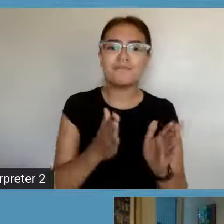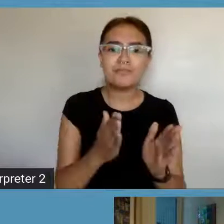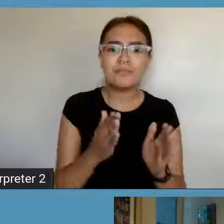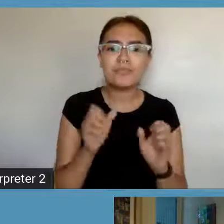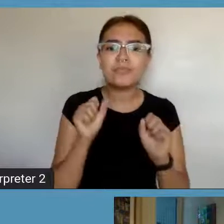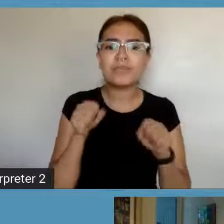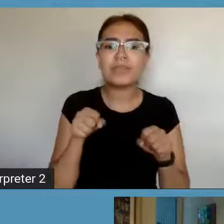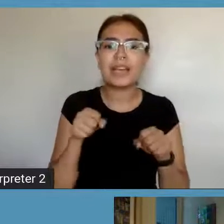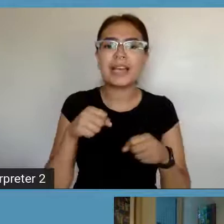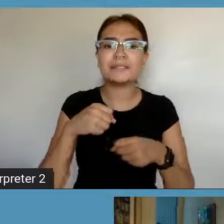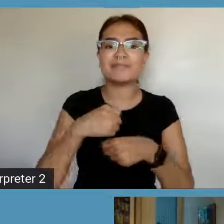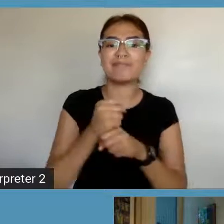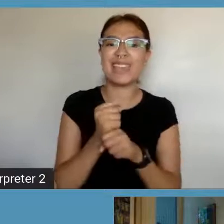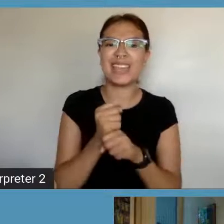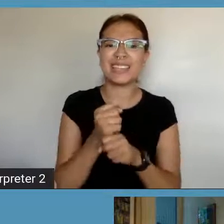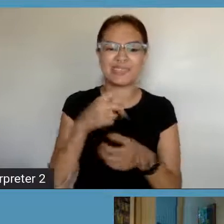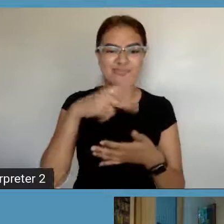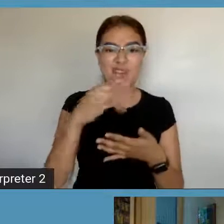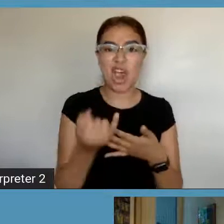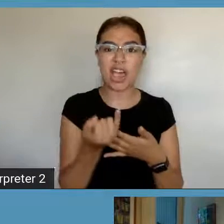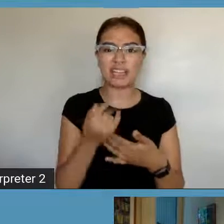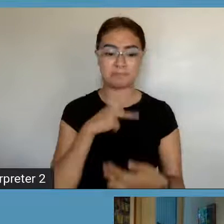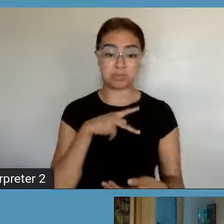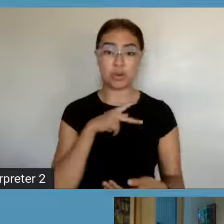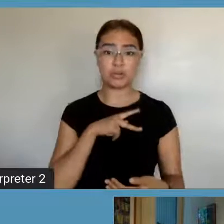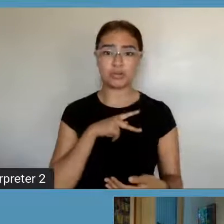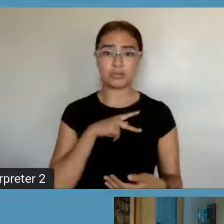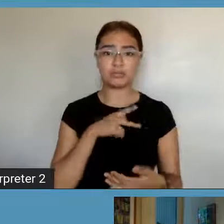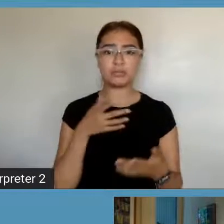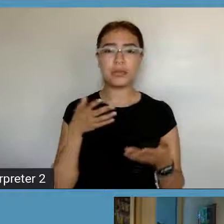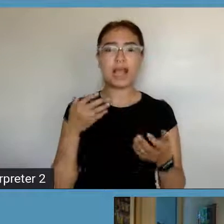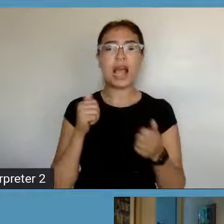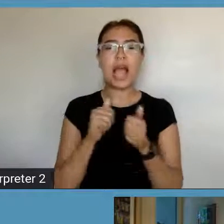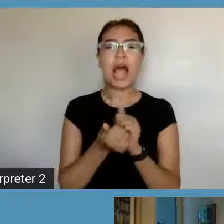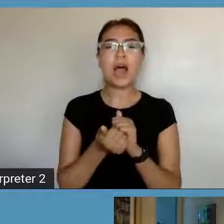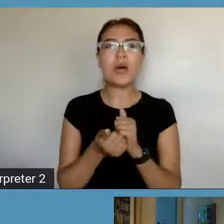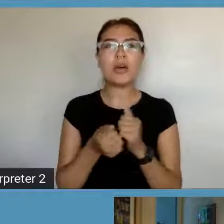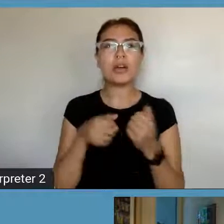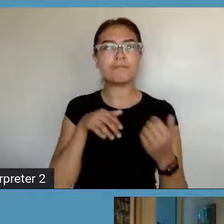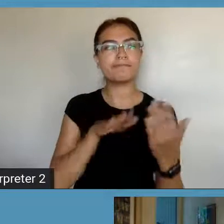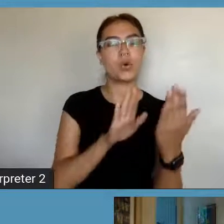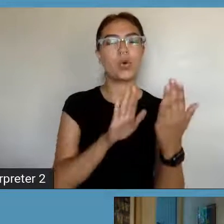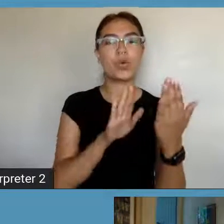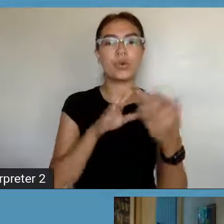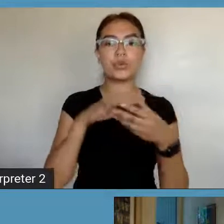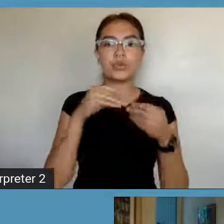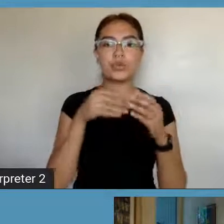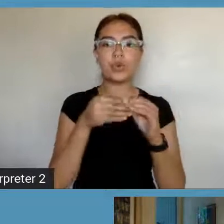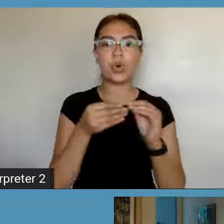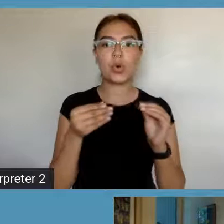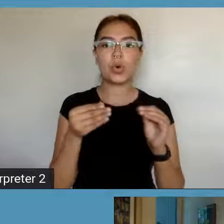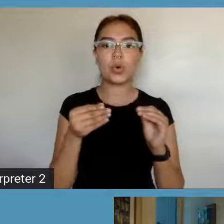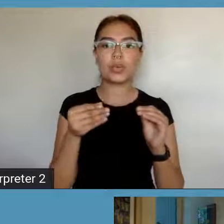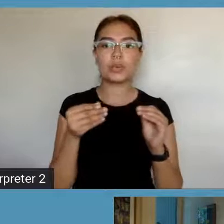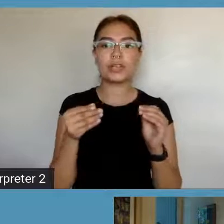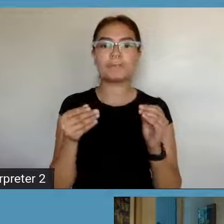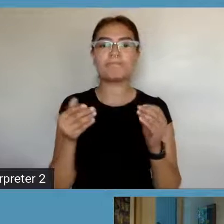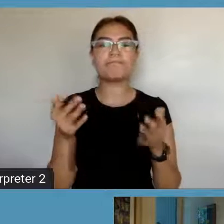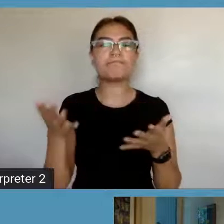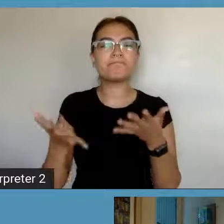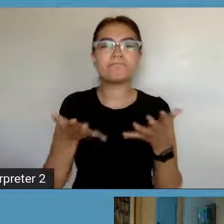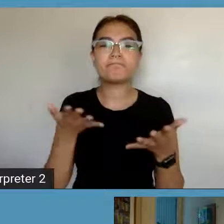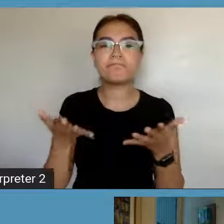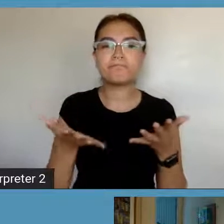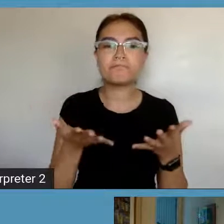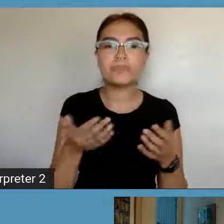personal? What are ways that you can approach storytelling through digitization efforts? And how do you mix that strategy and